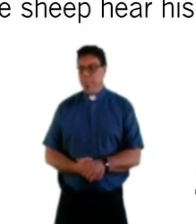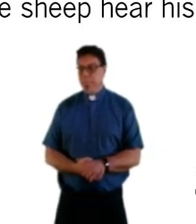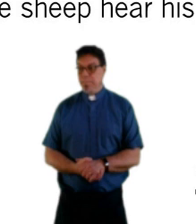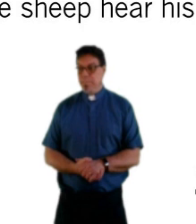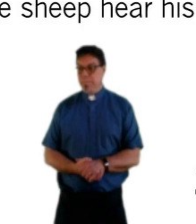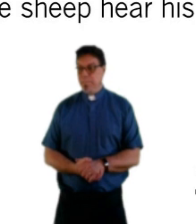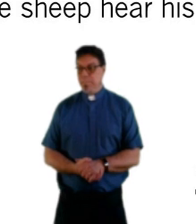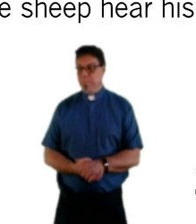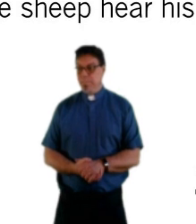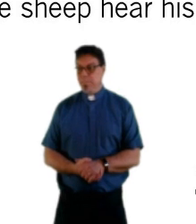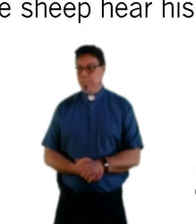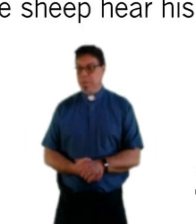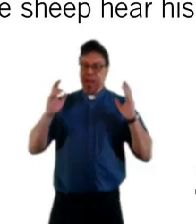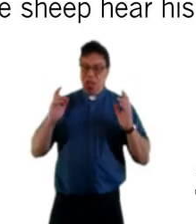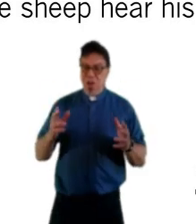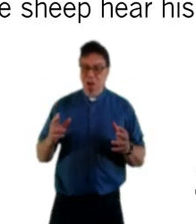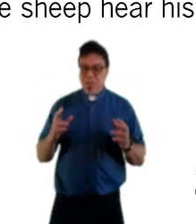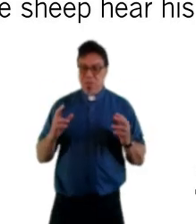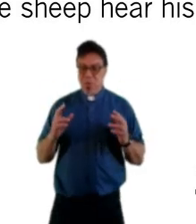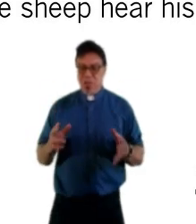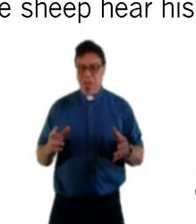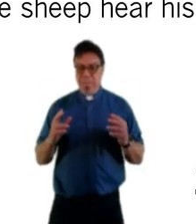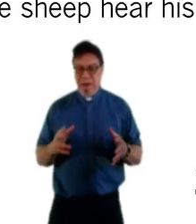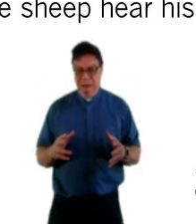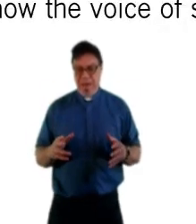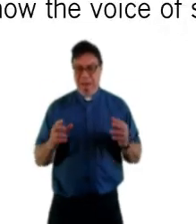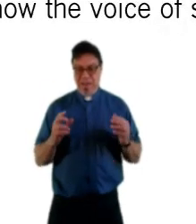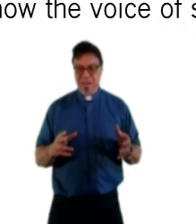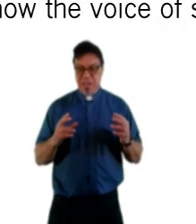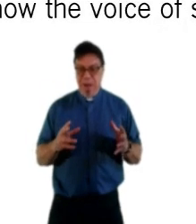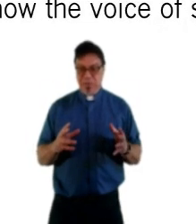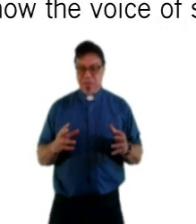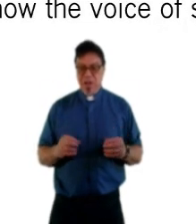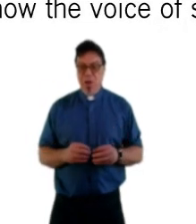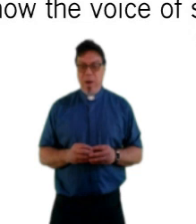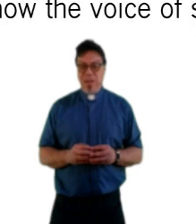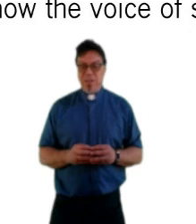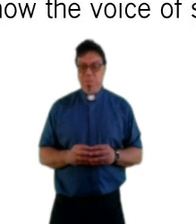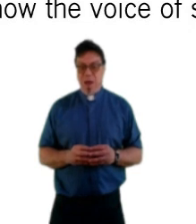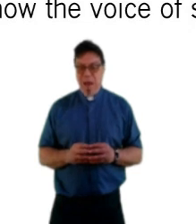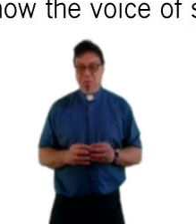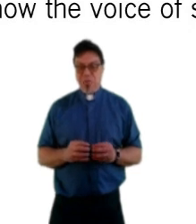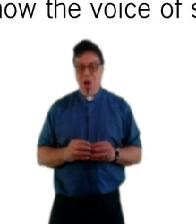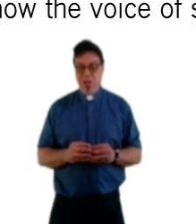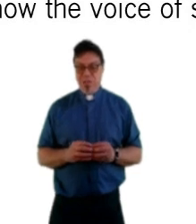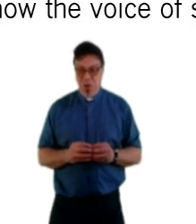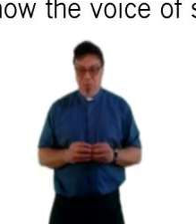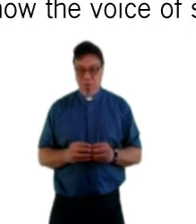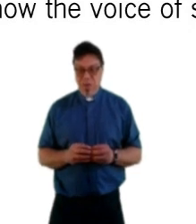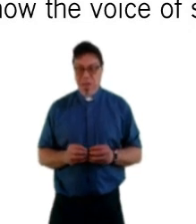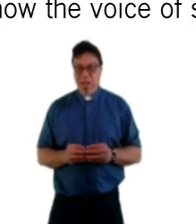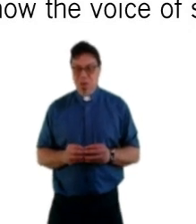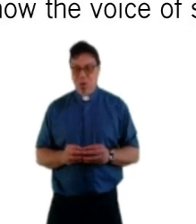him, and the sheep hear his voice. He calls his own sheep by name and leads them out. When he has brought out all his